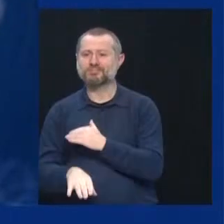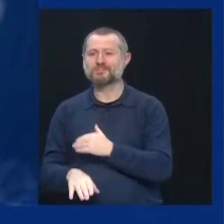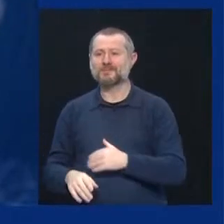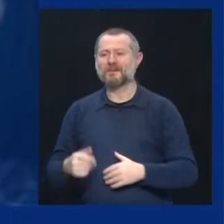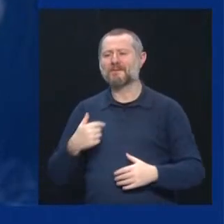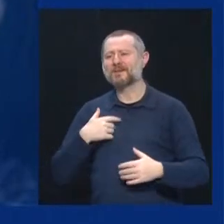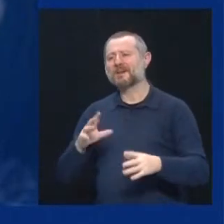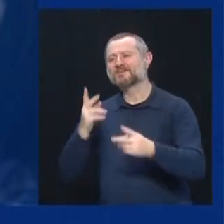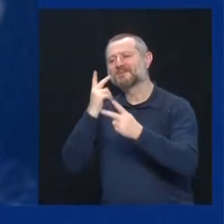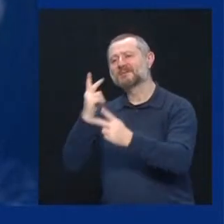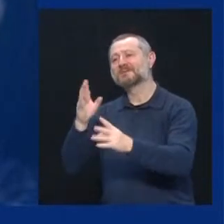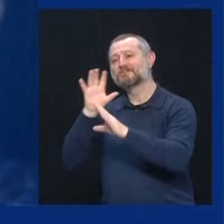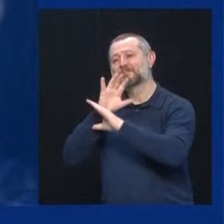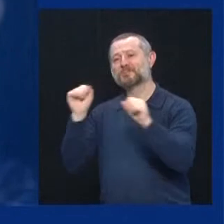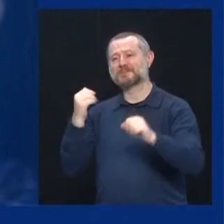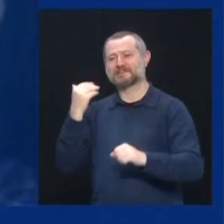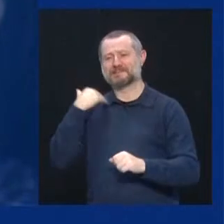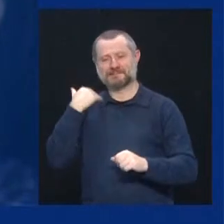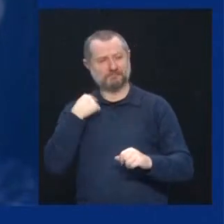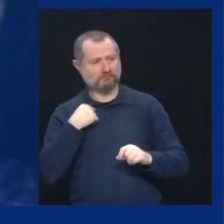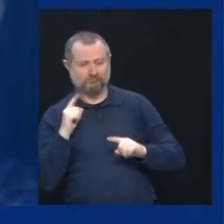United States.